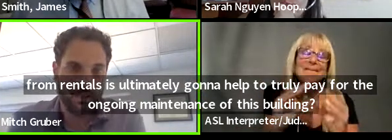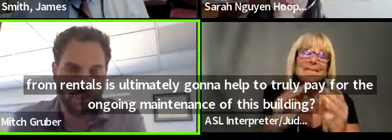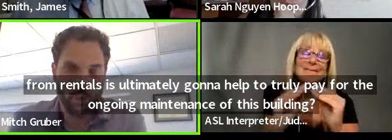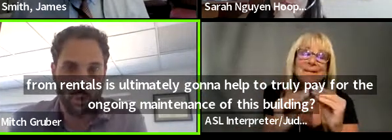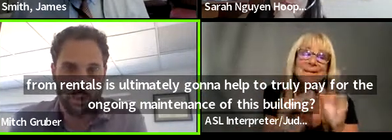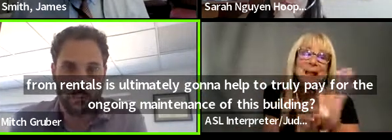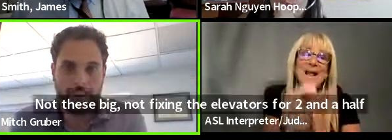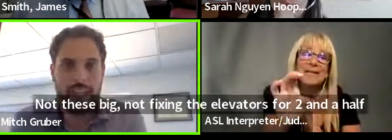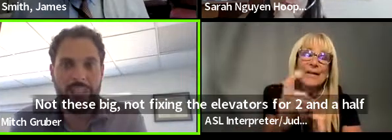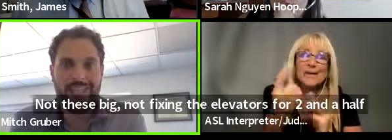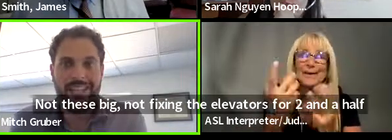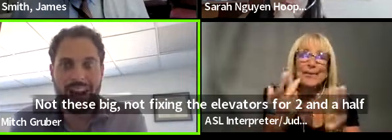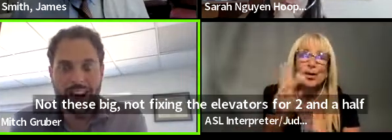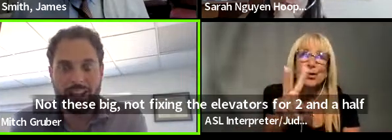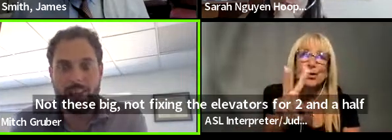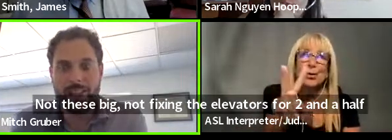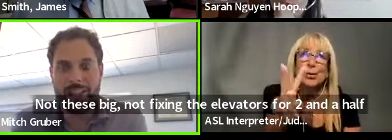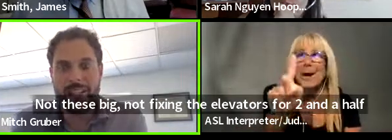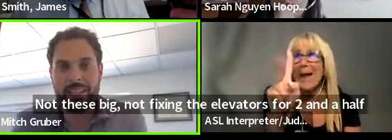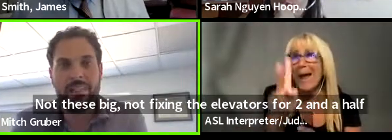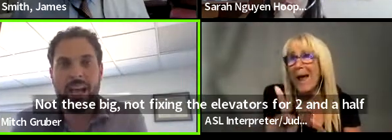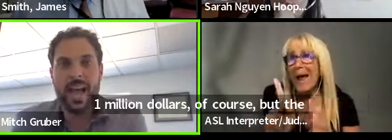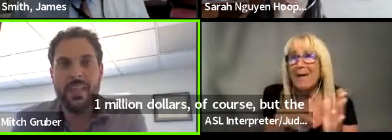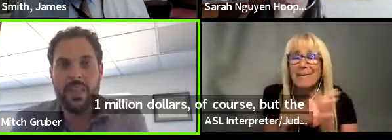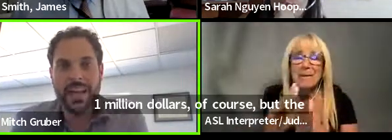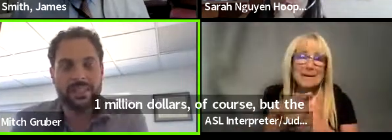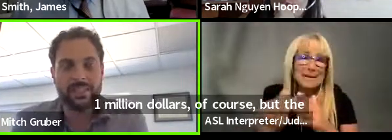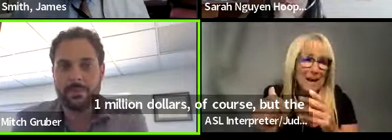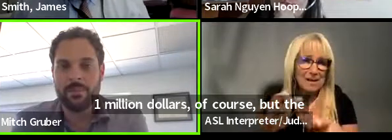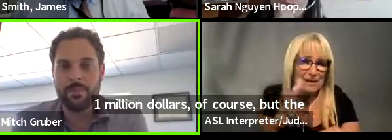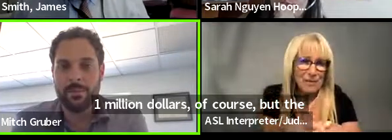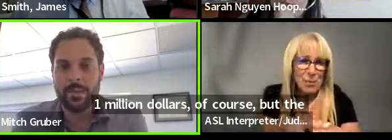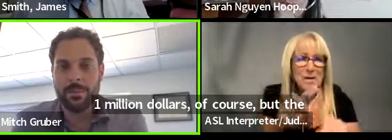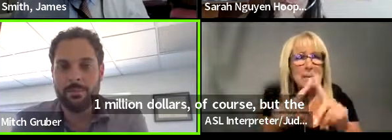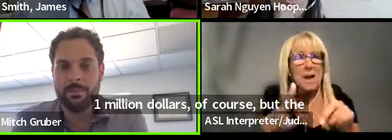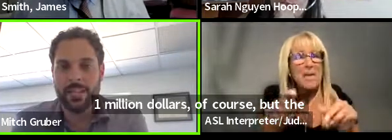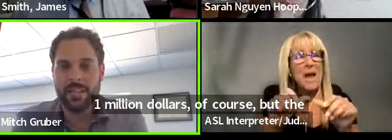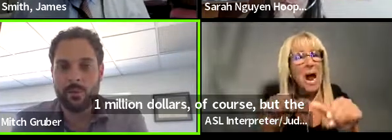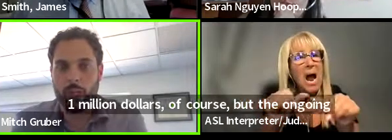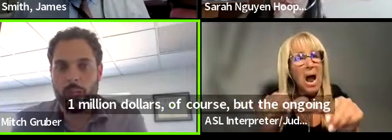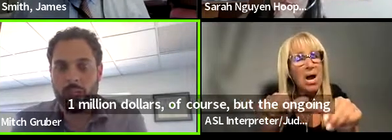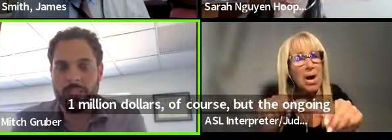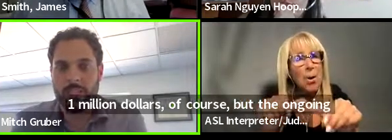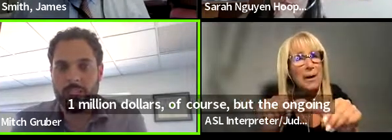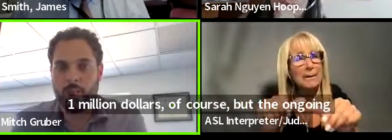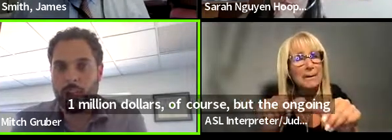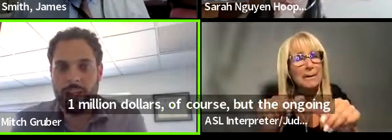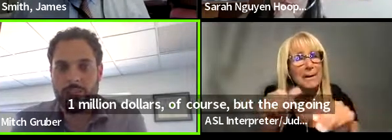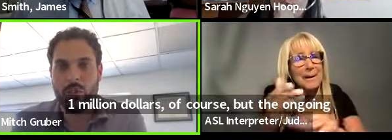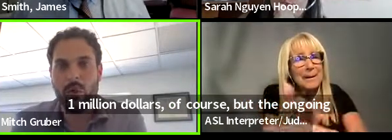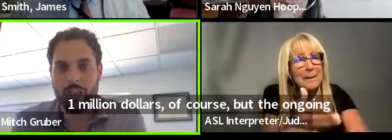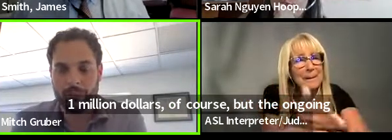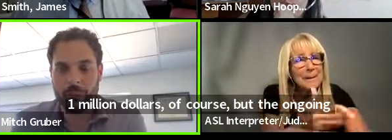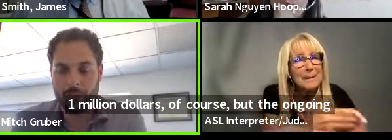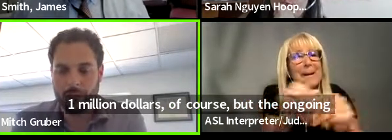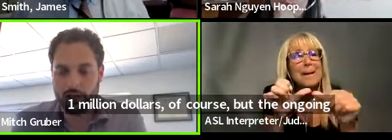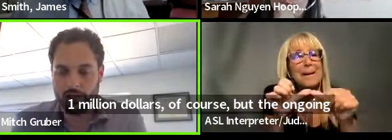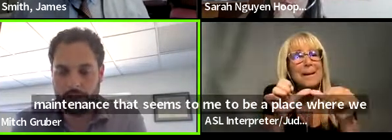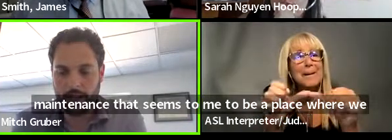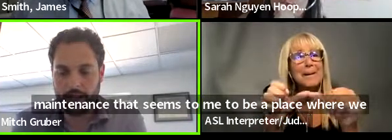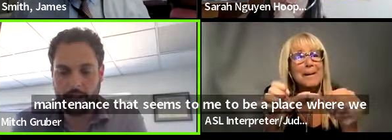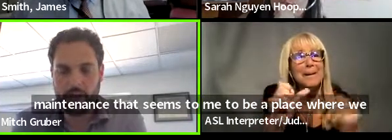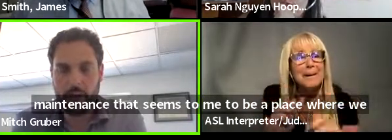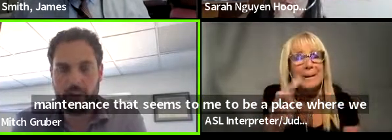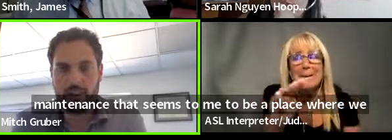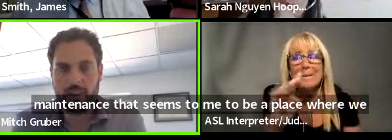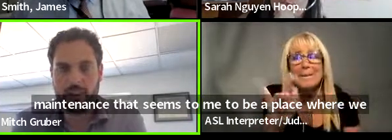million, of course, but the ongoing maintenance. That seems to me to be a place where we really don't have a whole lot of information.